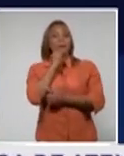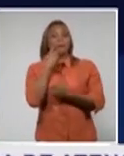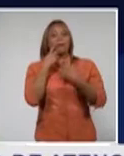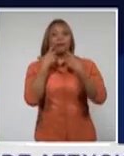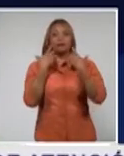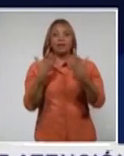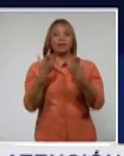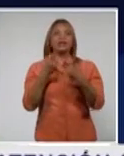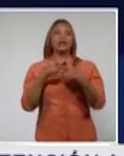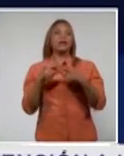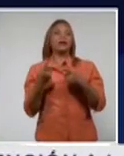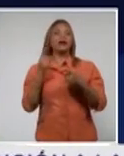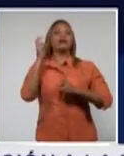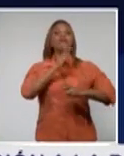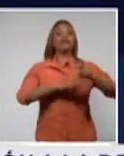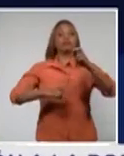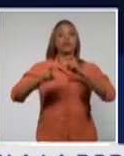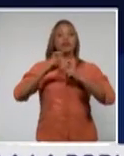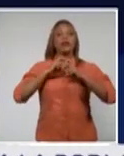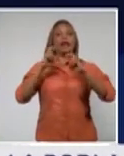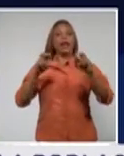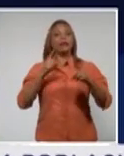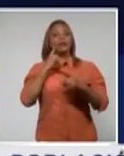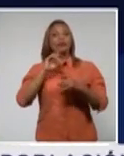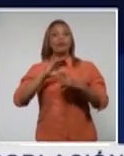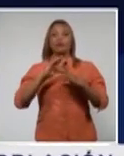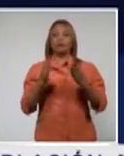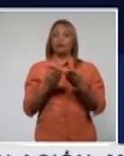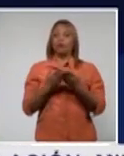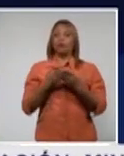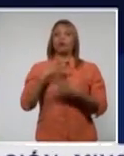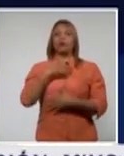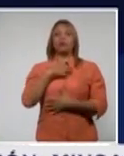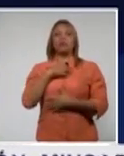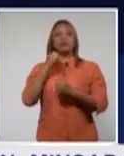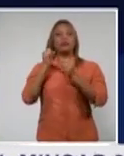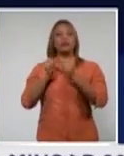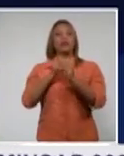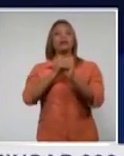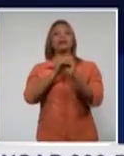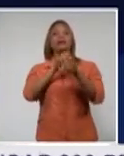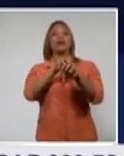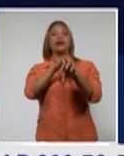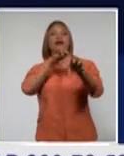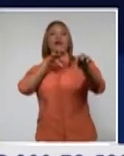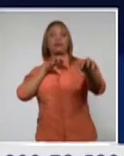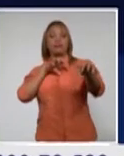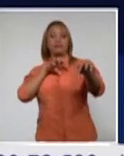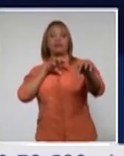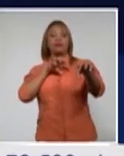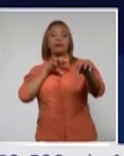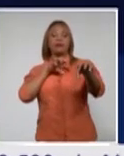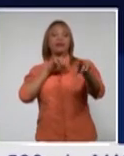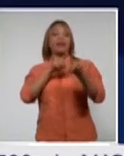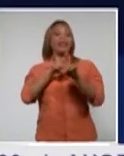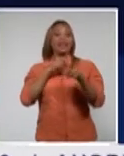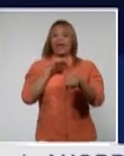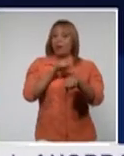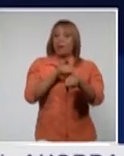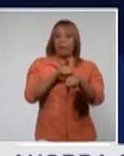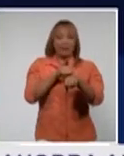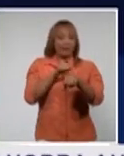risk group. That is why it is so important to isolate case contacts.